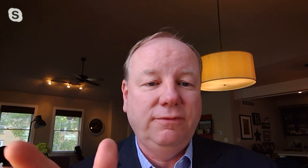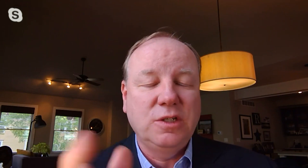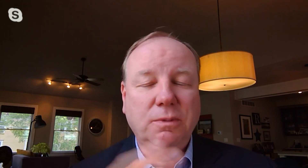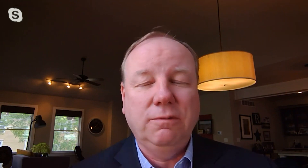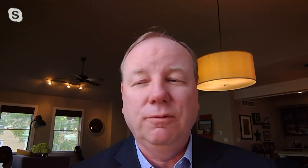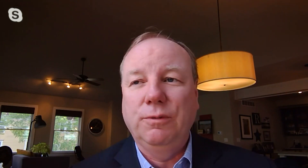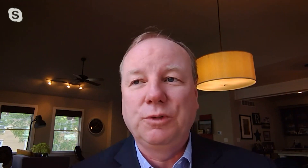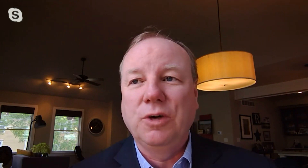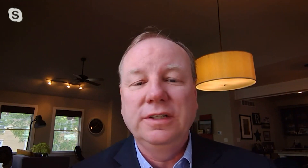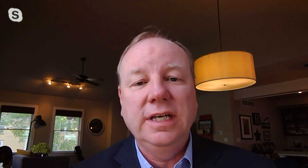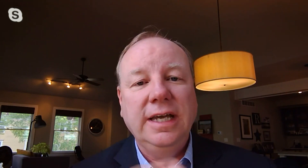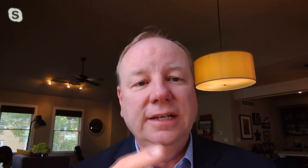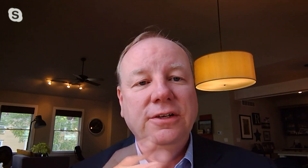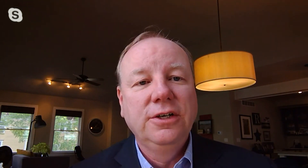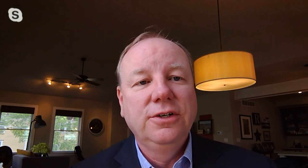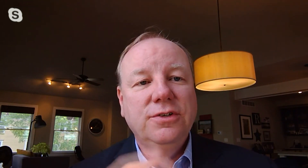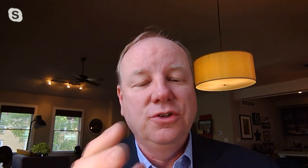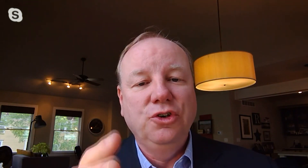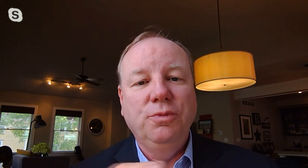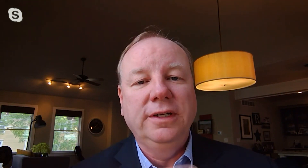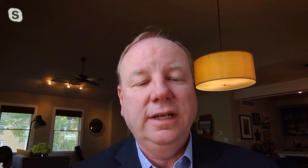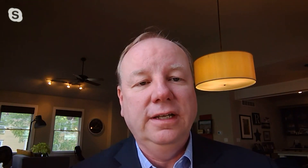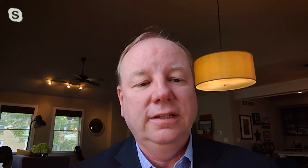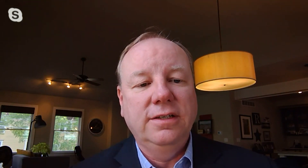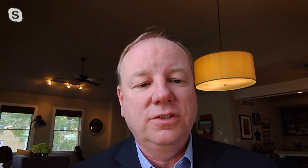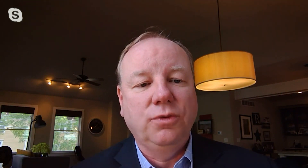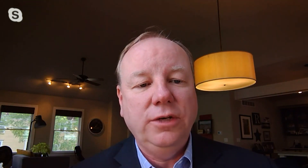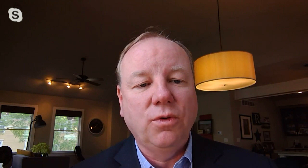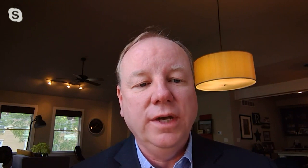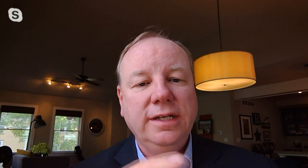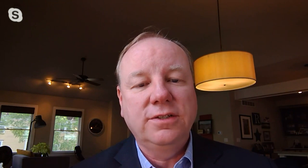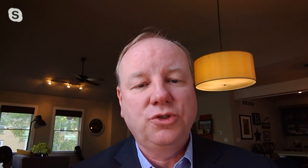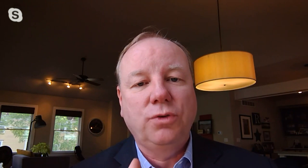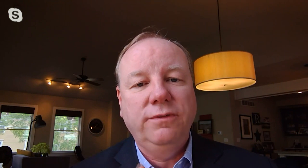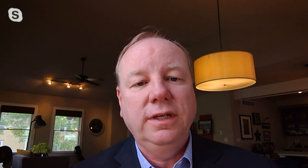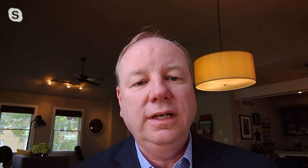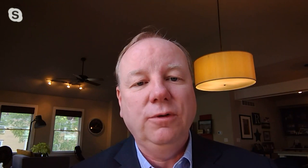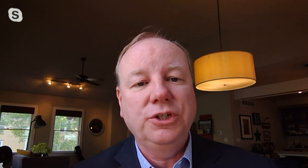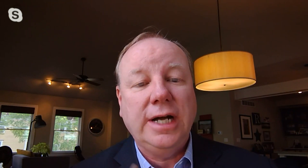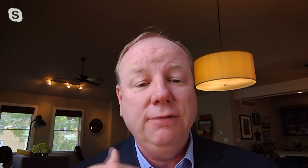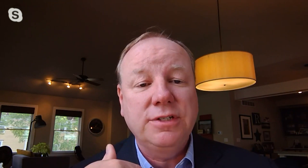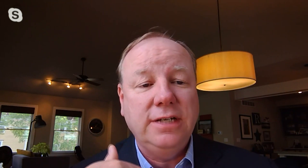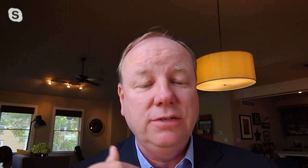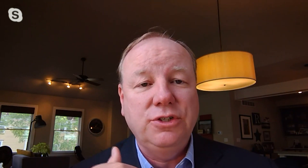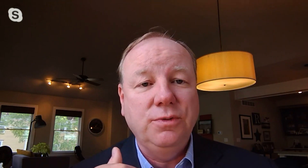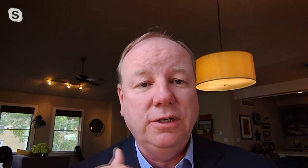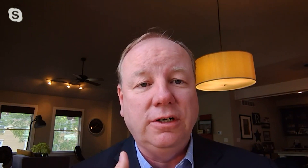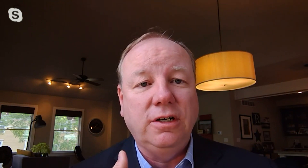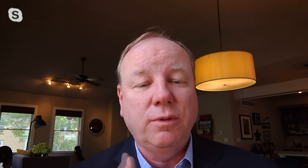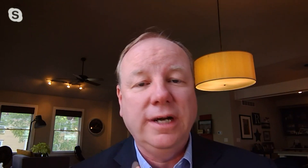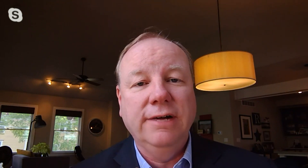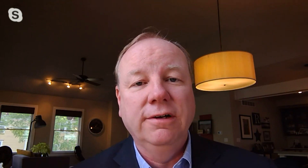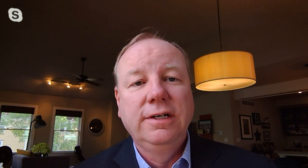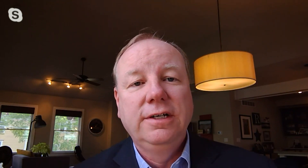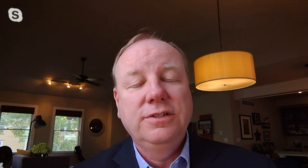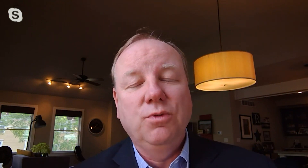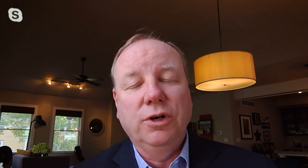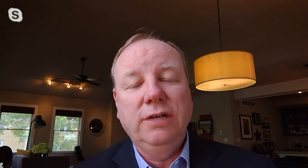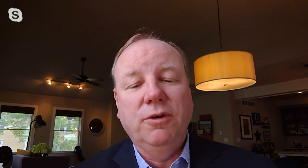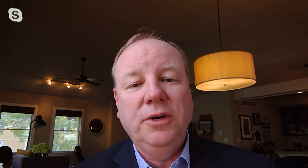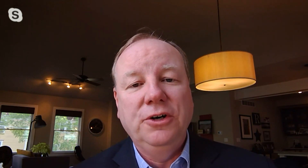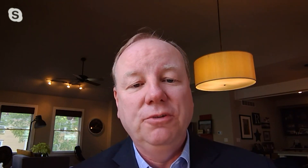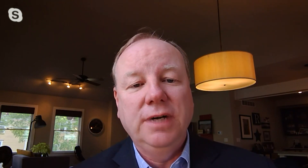to keep their employees and their customers safe. Yeah, that's a great point. And I'd say, when you